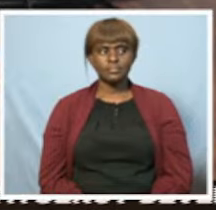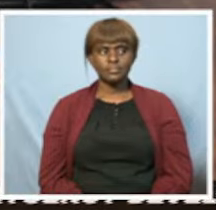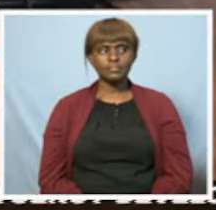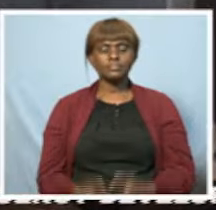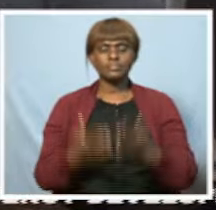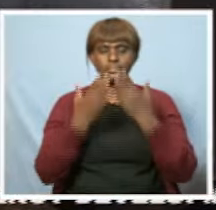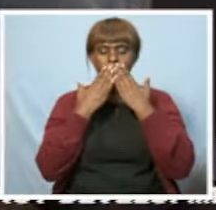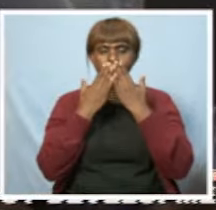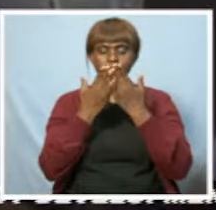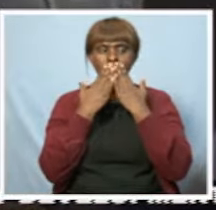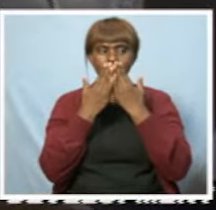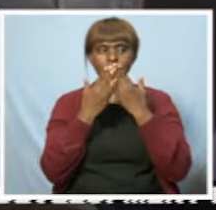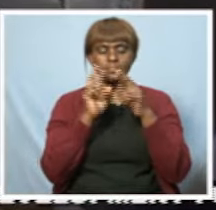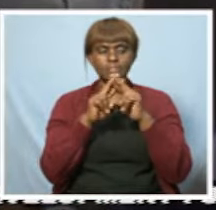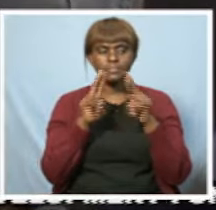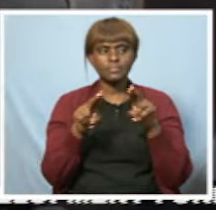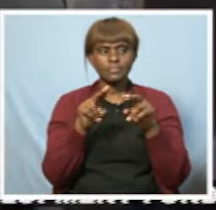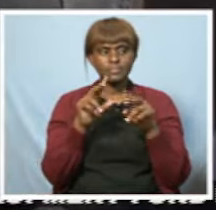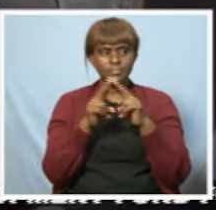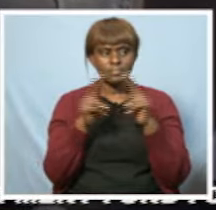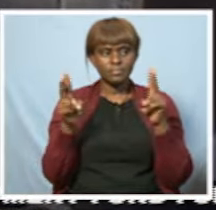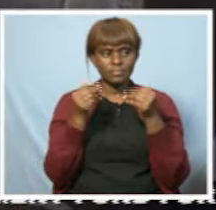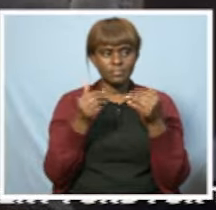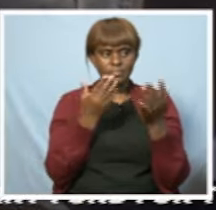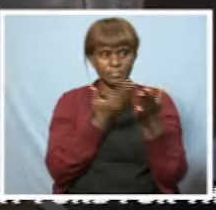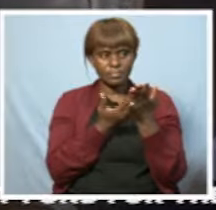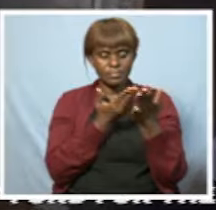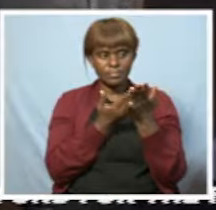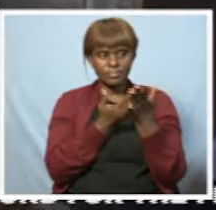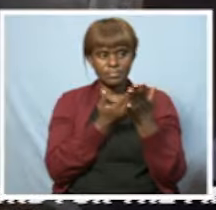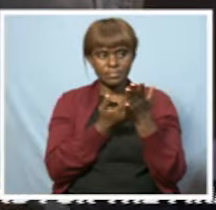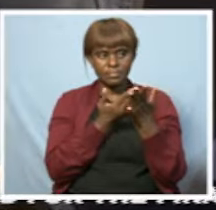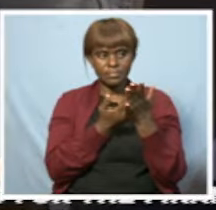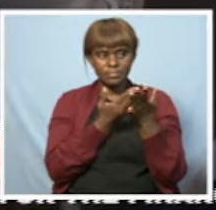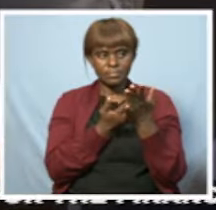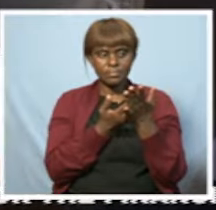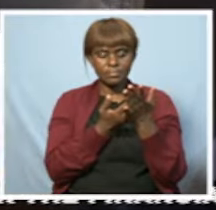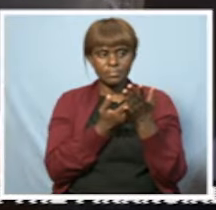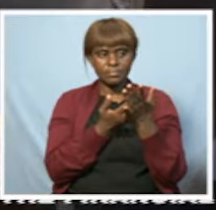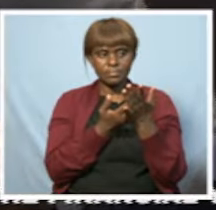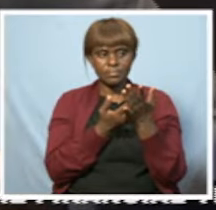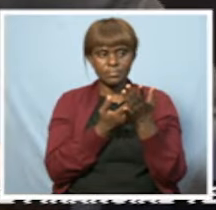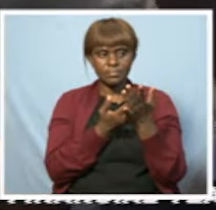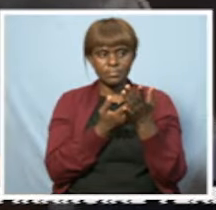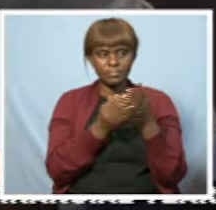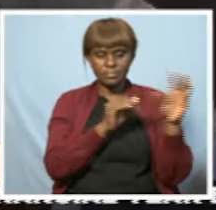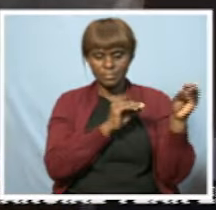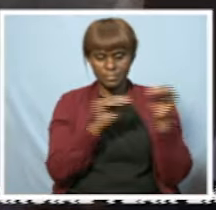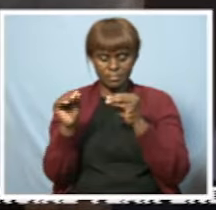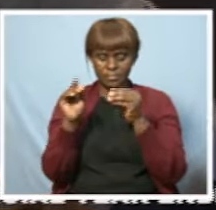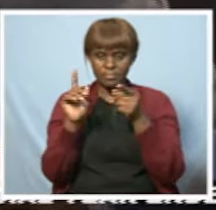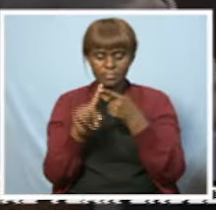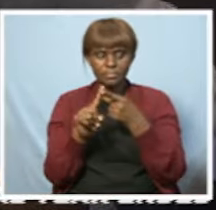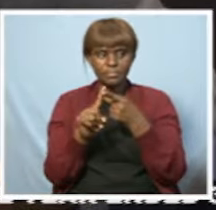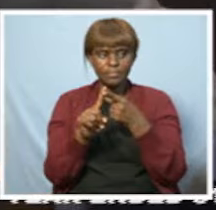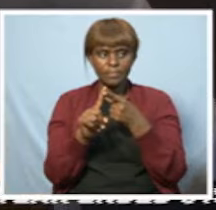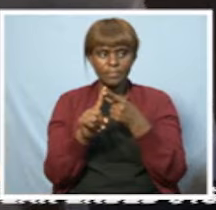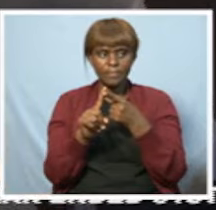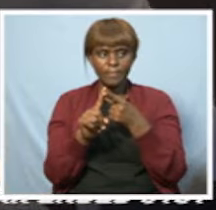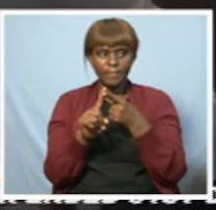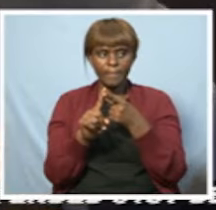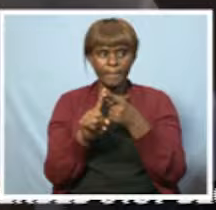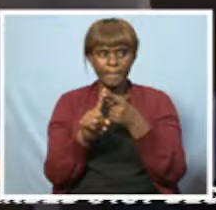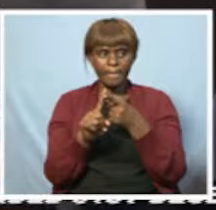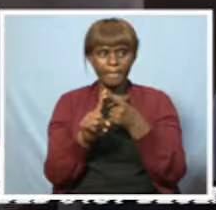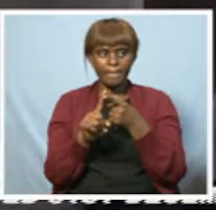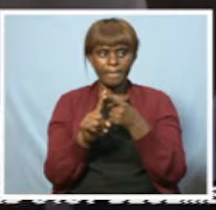Thank you, Chair. So on this one, I'll take it to some